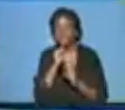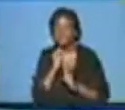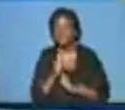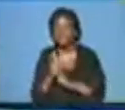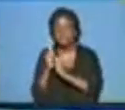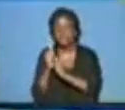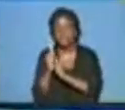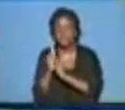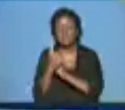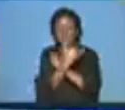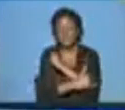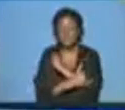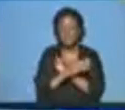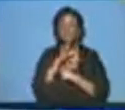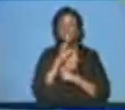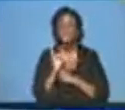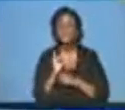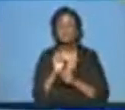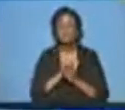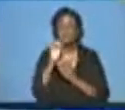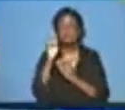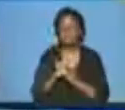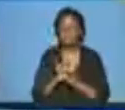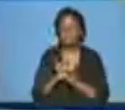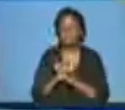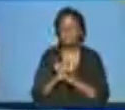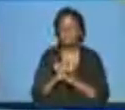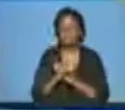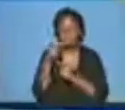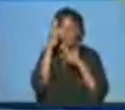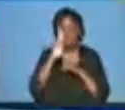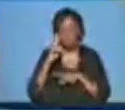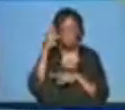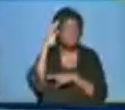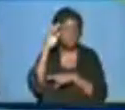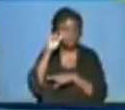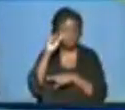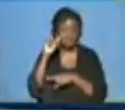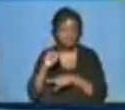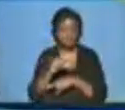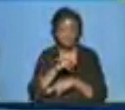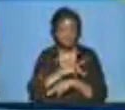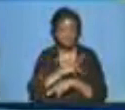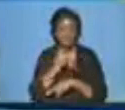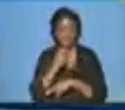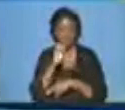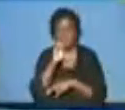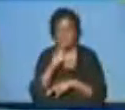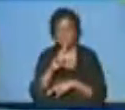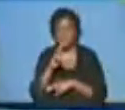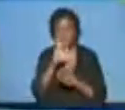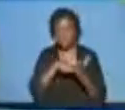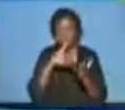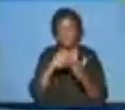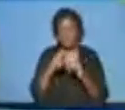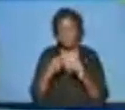Attorney General and Minister of Legal Affairs, Senator the Honorable Ryan Pinder, says the EU is scheduled to reevaluate the country's substance